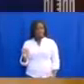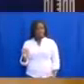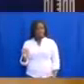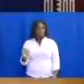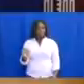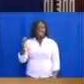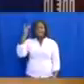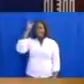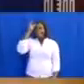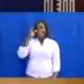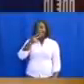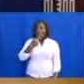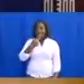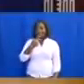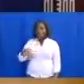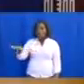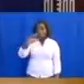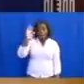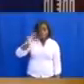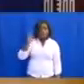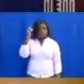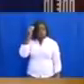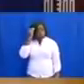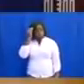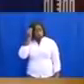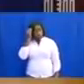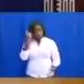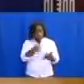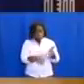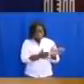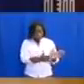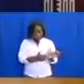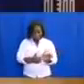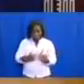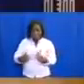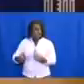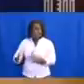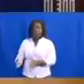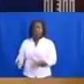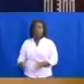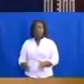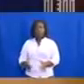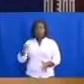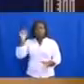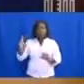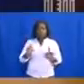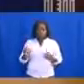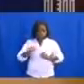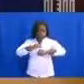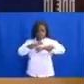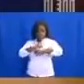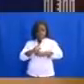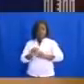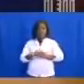Mi mamu nyina ti ase se. Nhihye a biara e wo se ye de boye ma ho